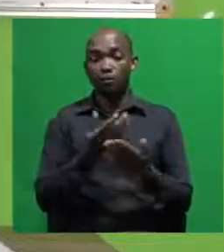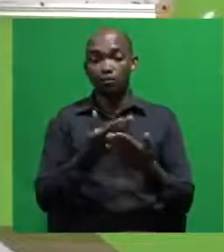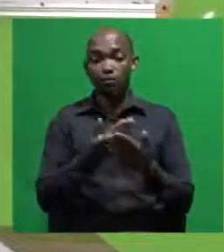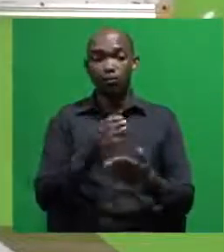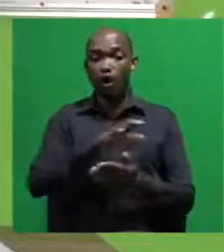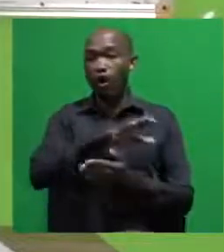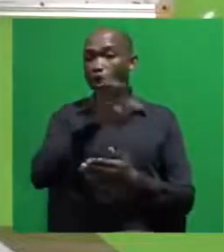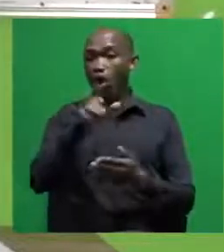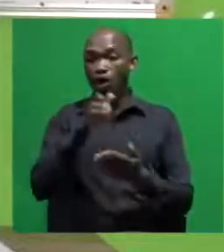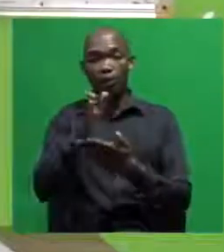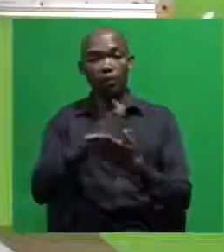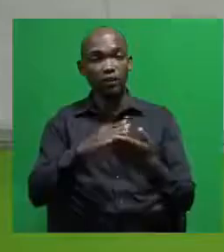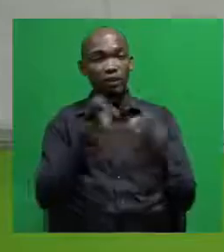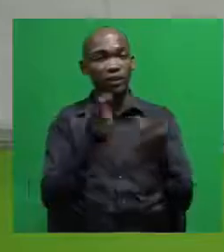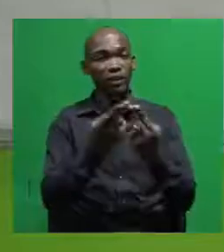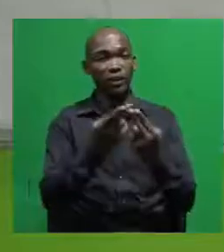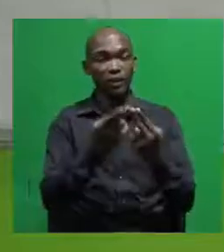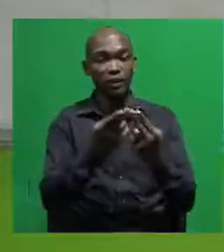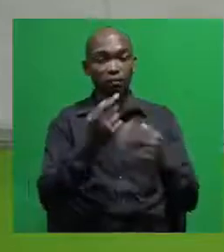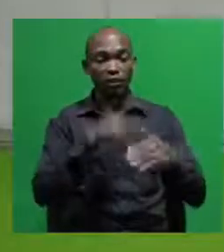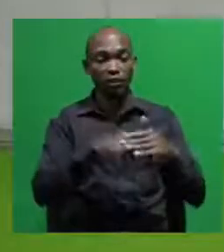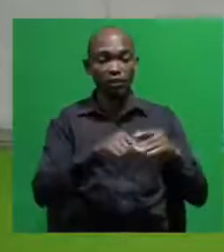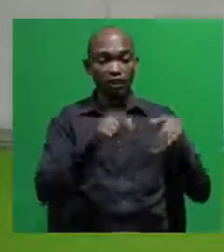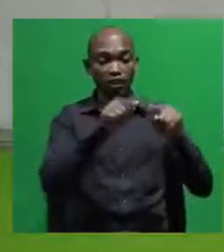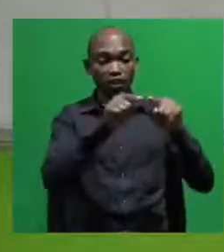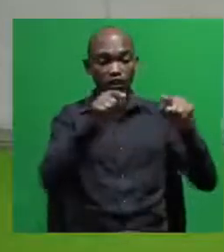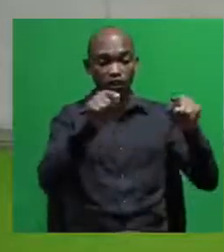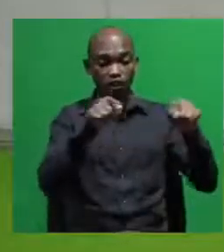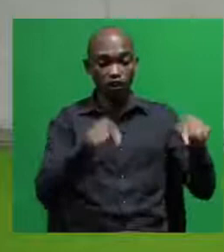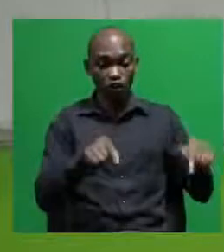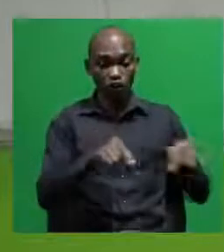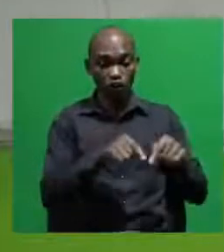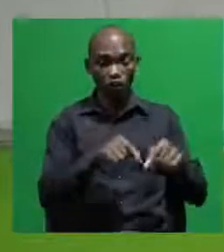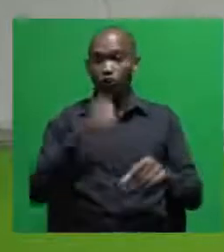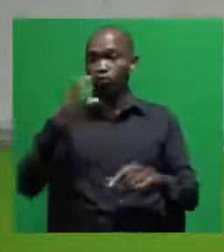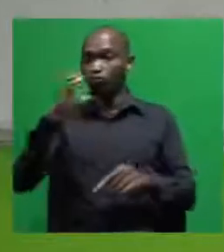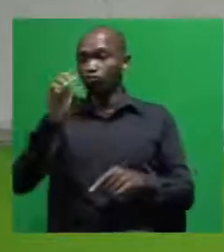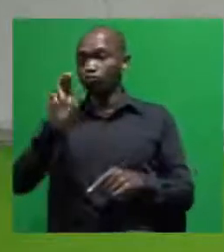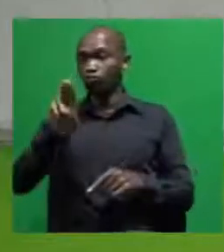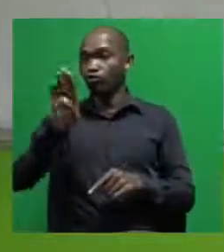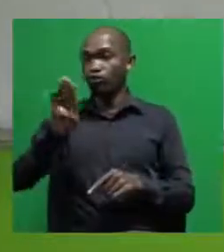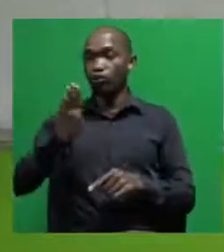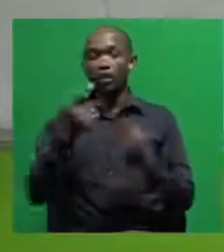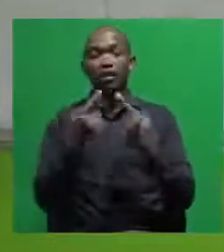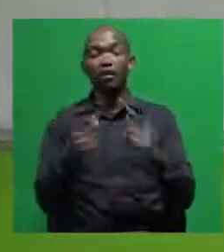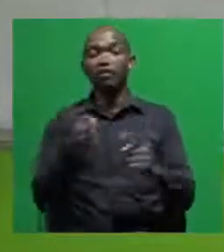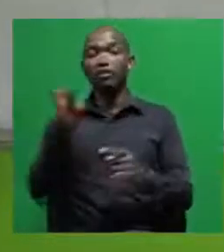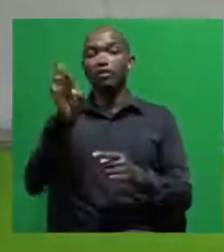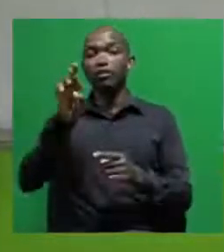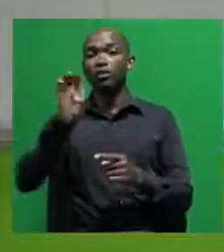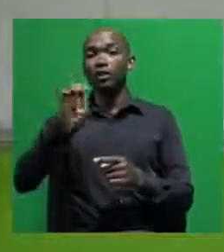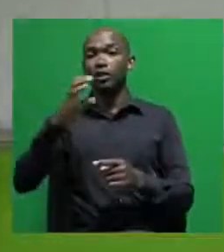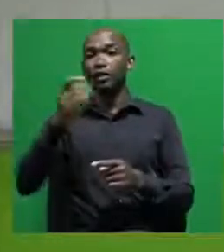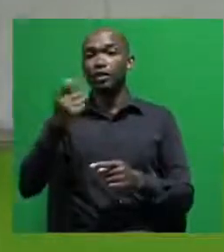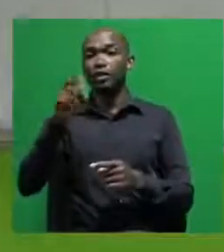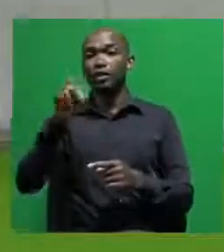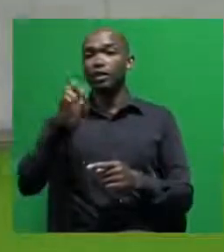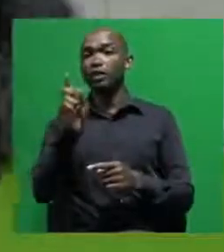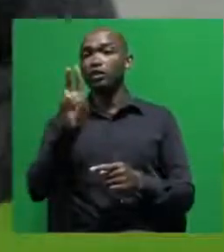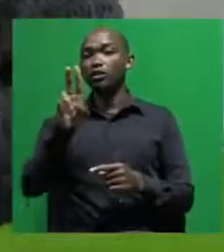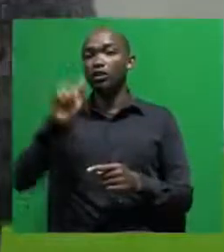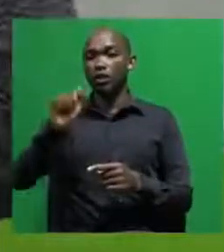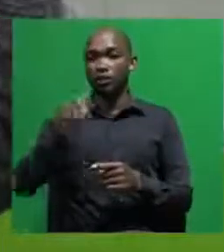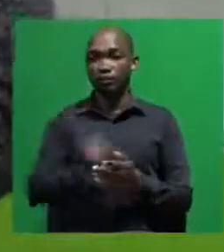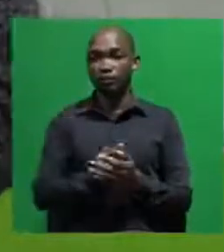a special features for the cube, for the case of the rectangle. Now, let